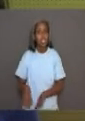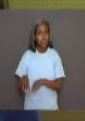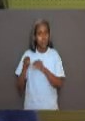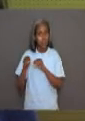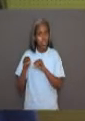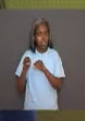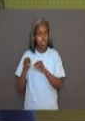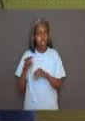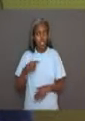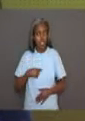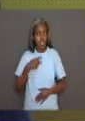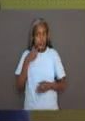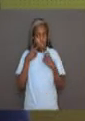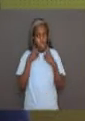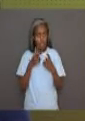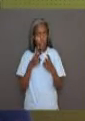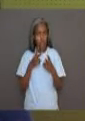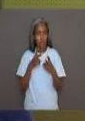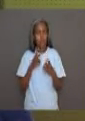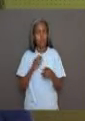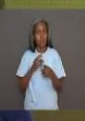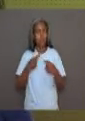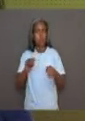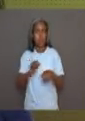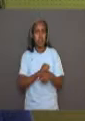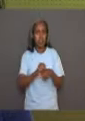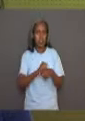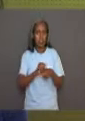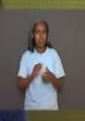Students, I would like you to try an exercise.